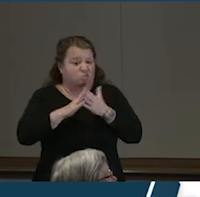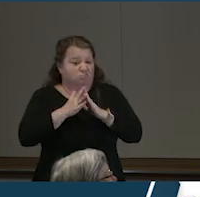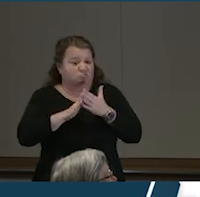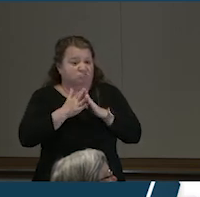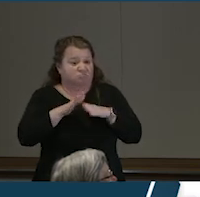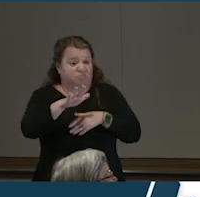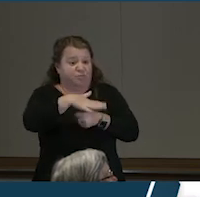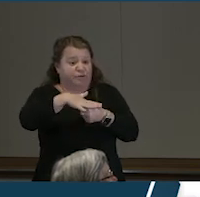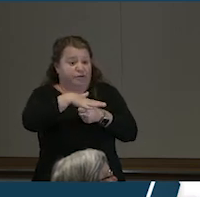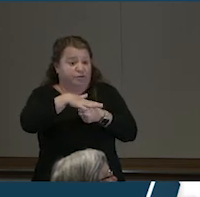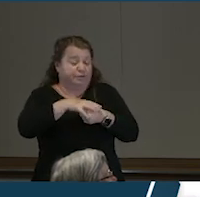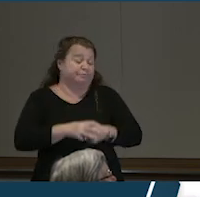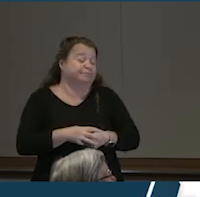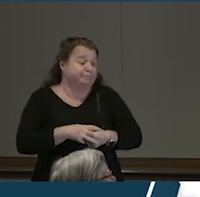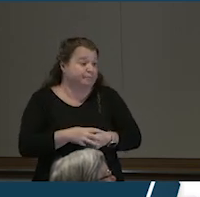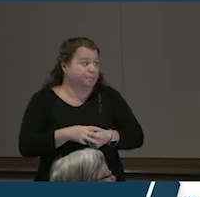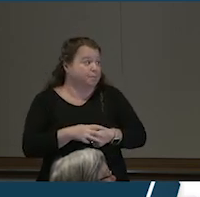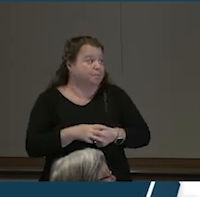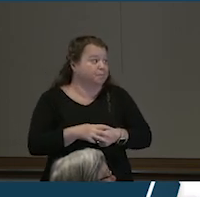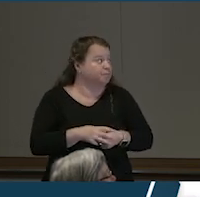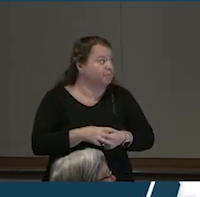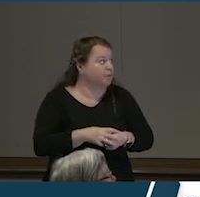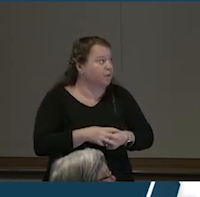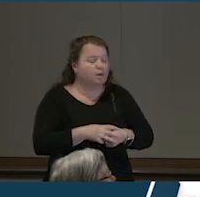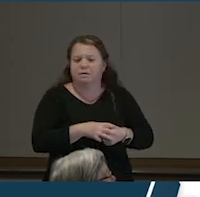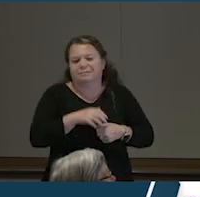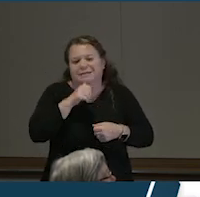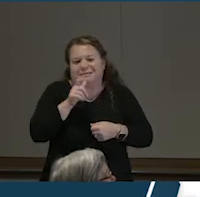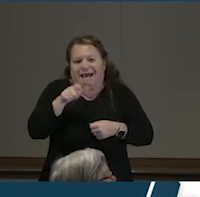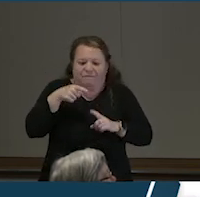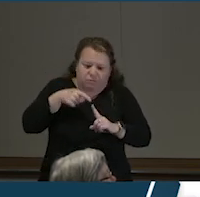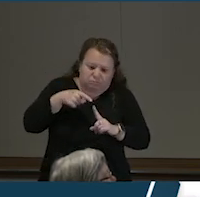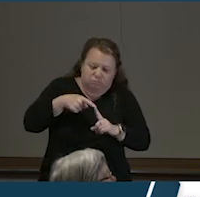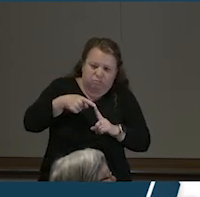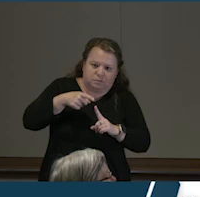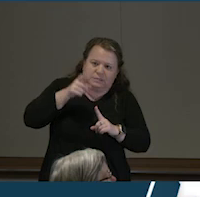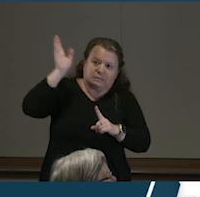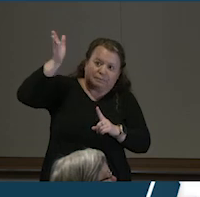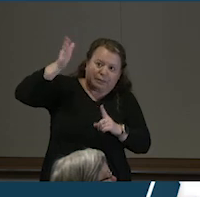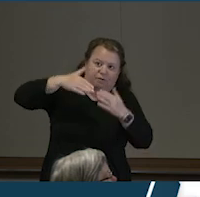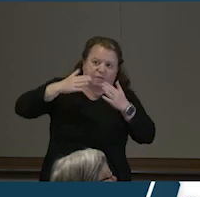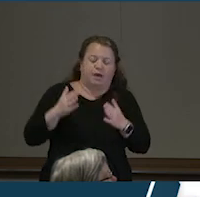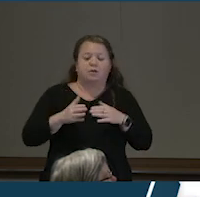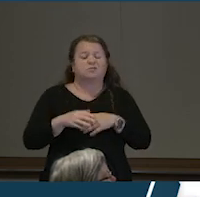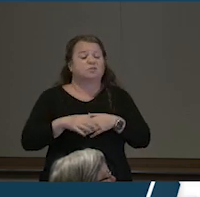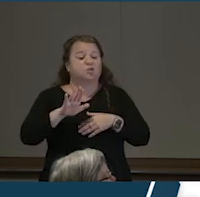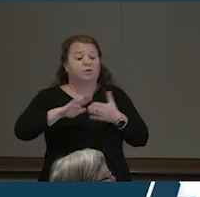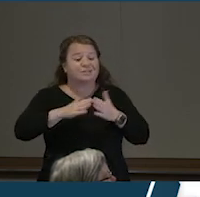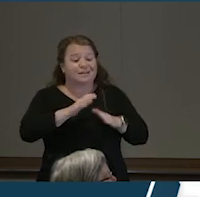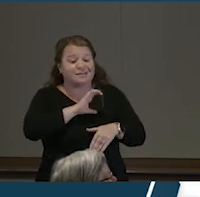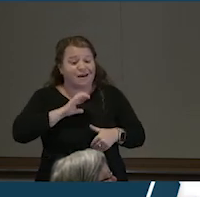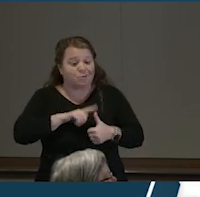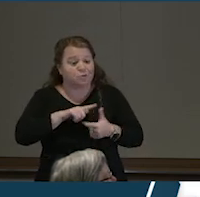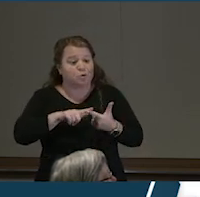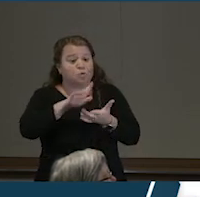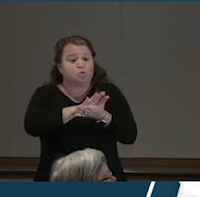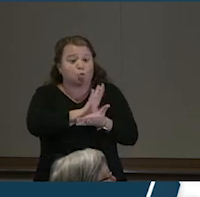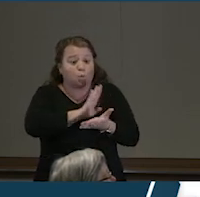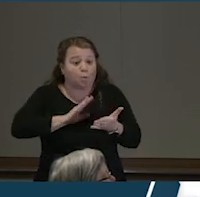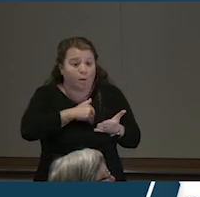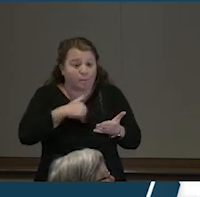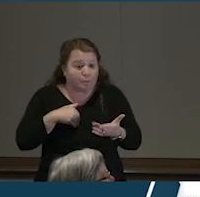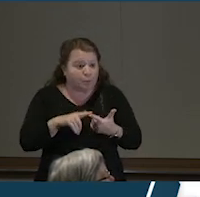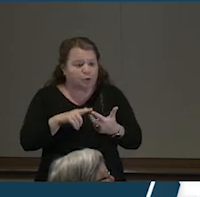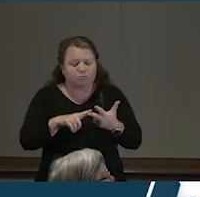to. And it doesn't have to just be somebody like the Speaker of the House. It could be, like I said, your city council, school board members,